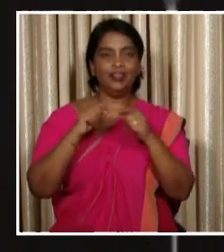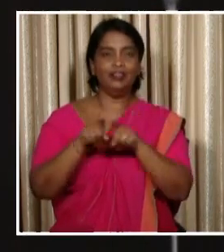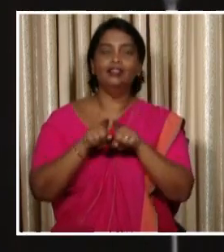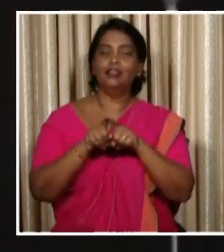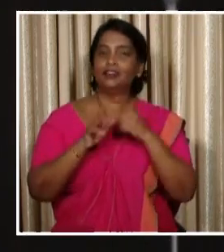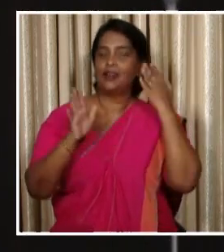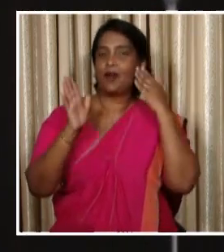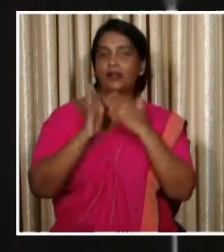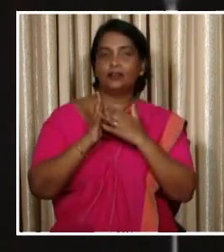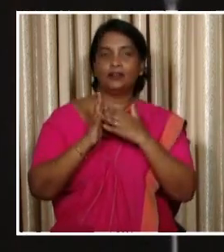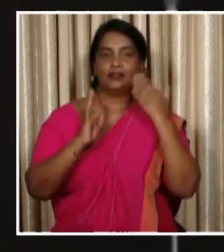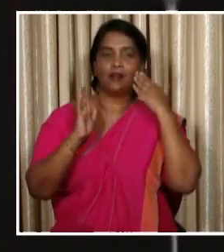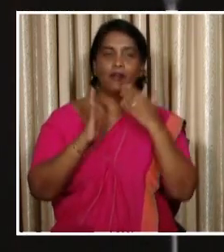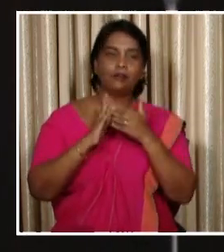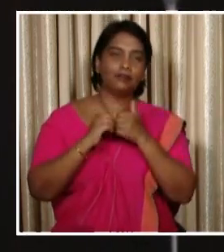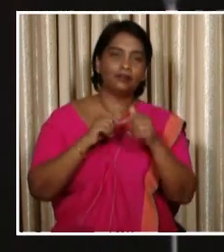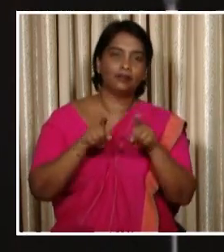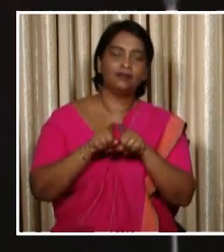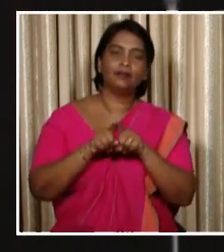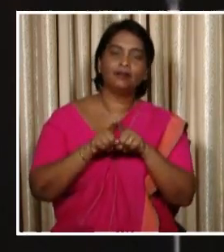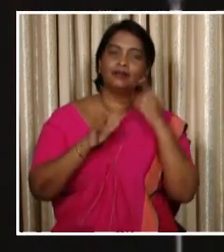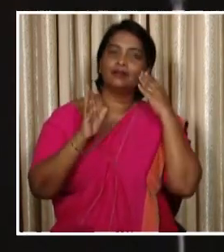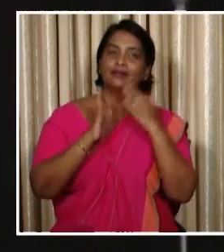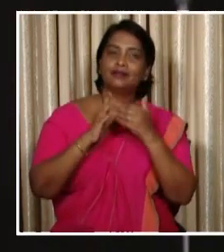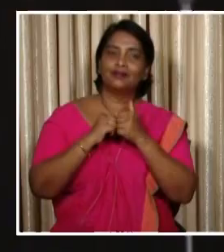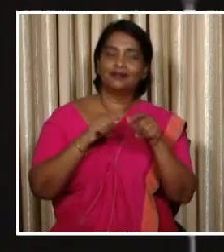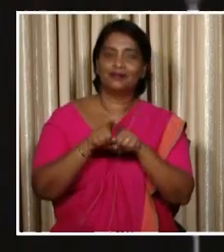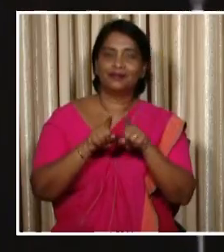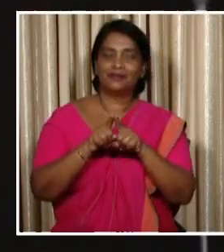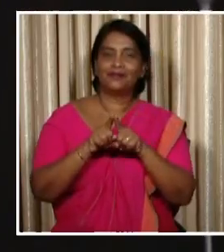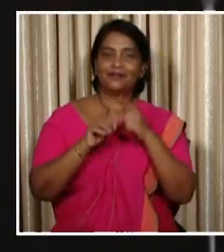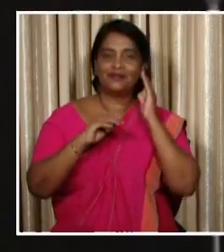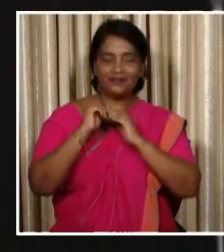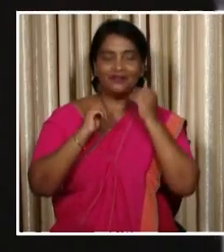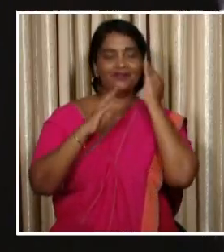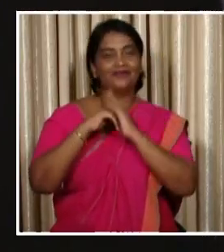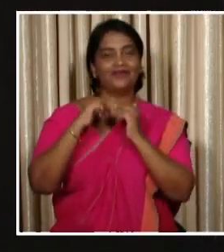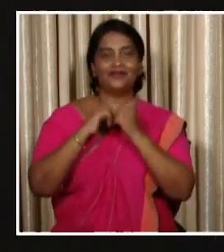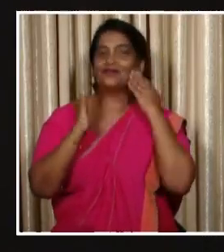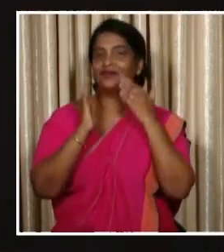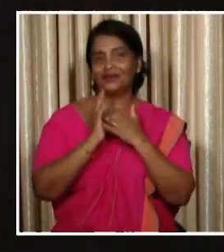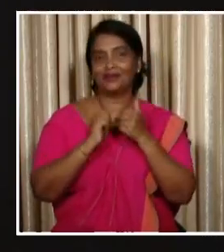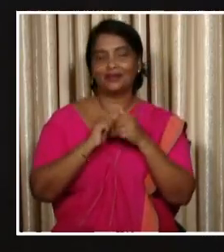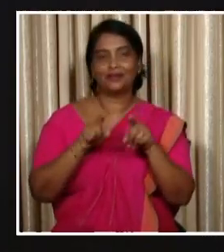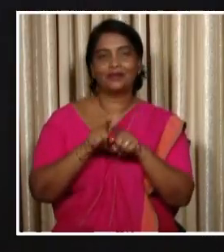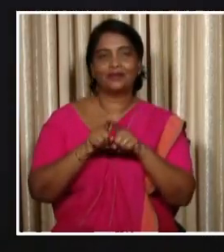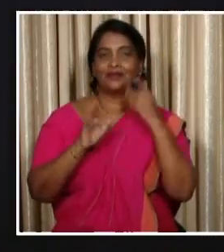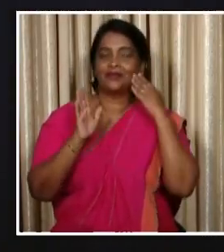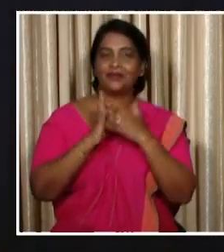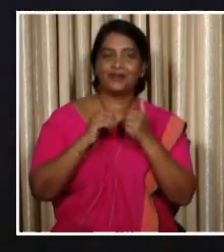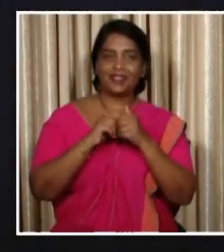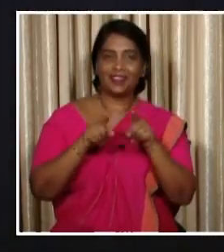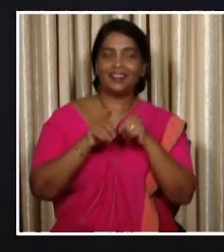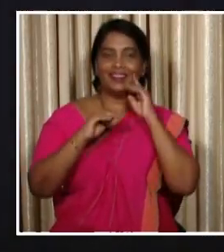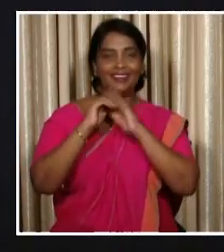we need to connect our citizens, connect our businesses to the global system. In this process,